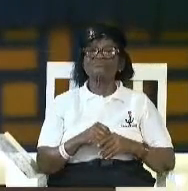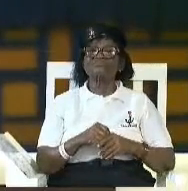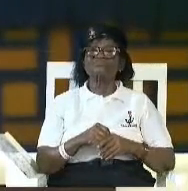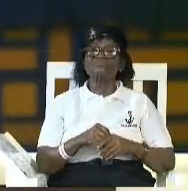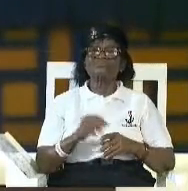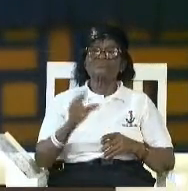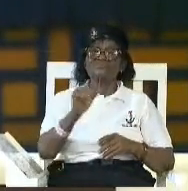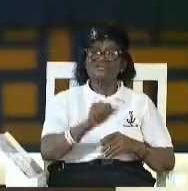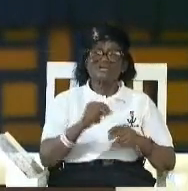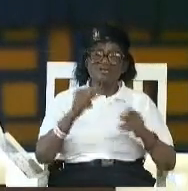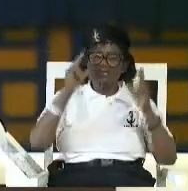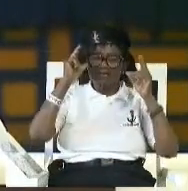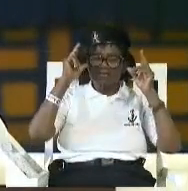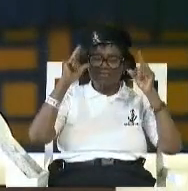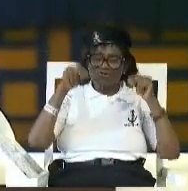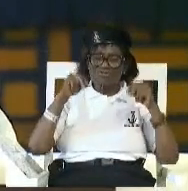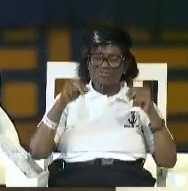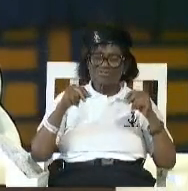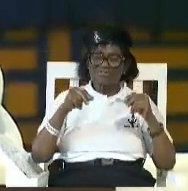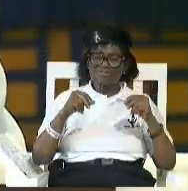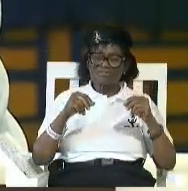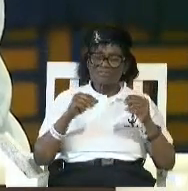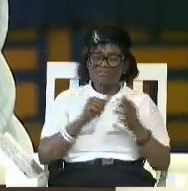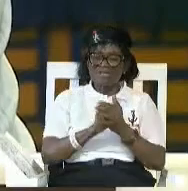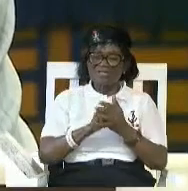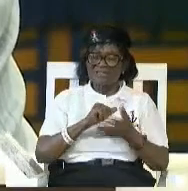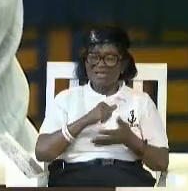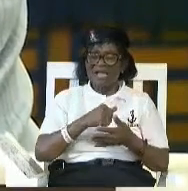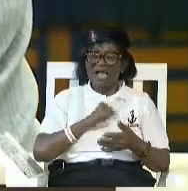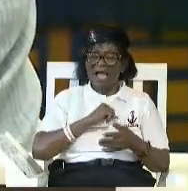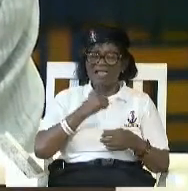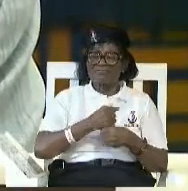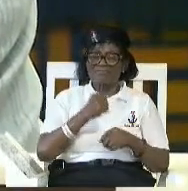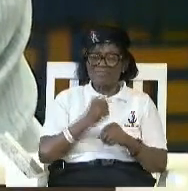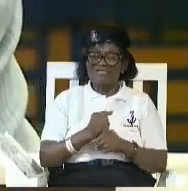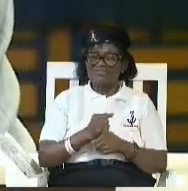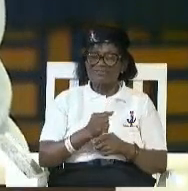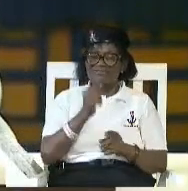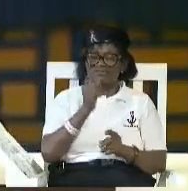Take Moses that I mentioned just before.